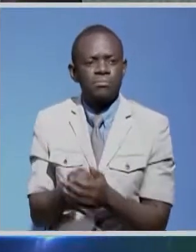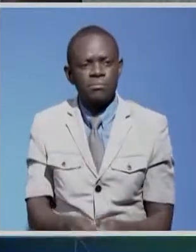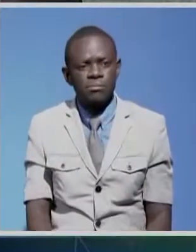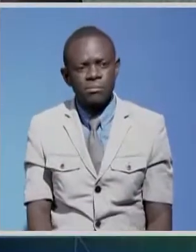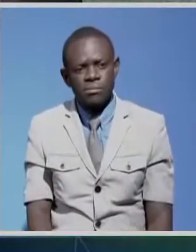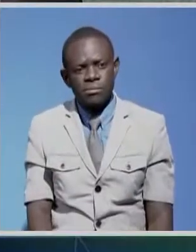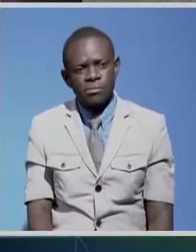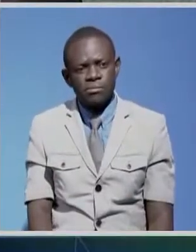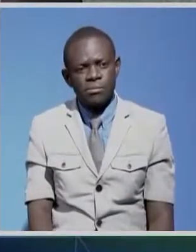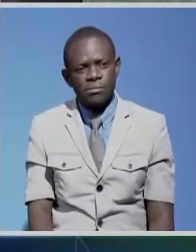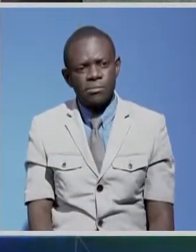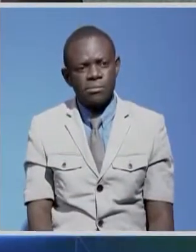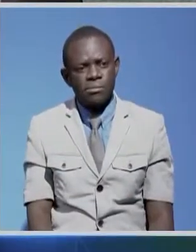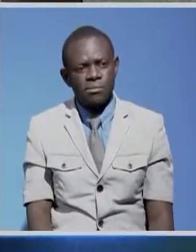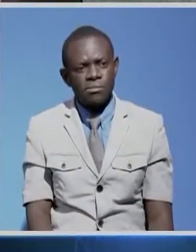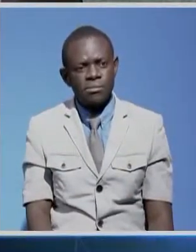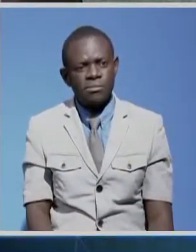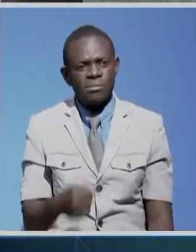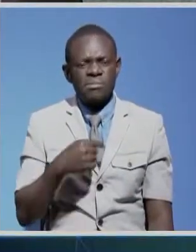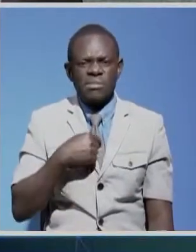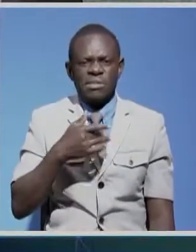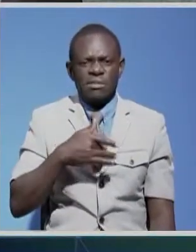couldn't talk like what I'm talking.